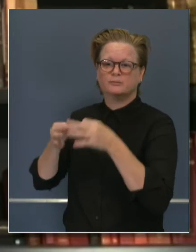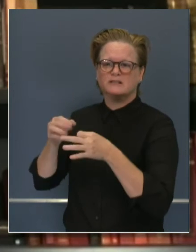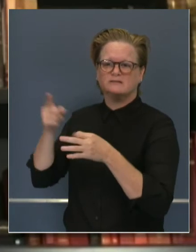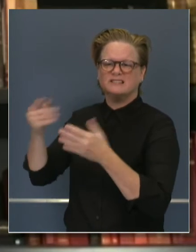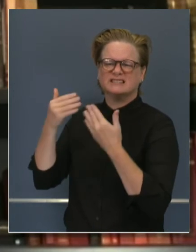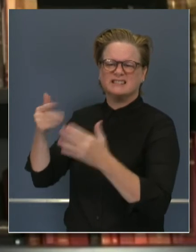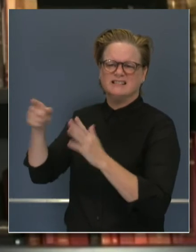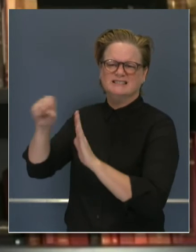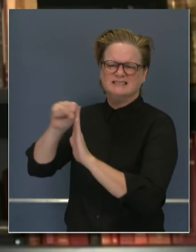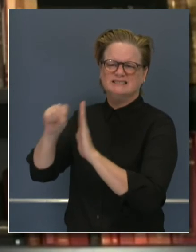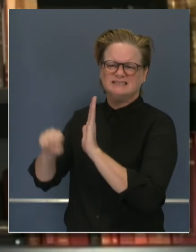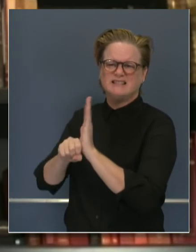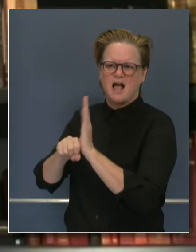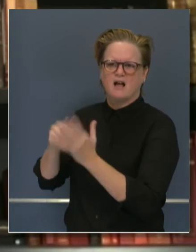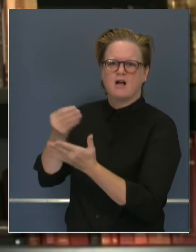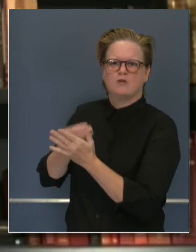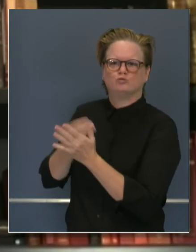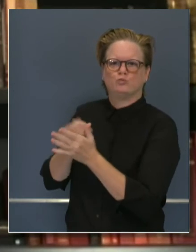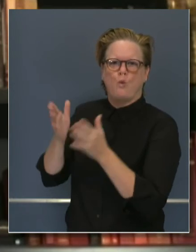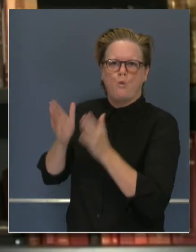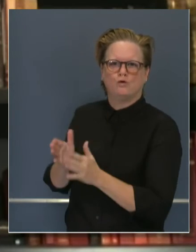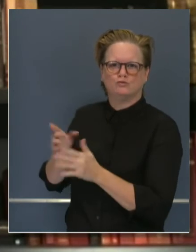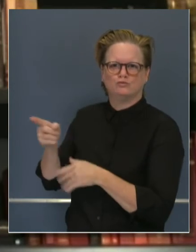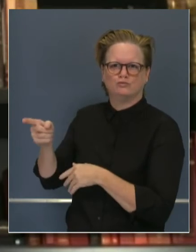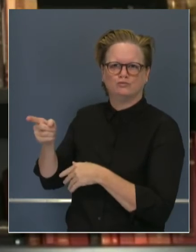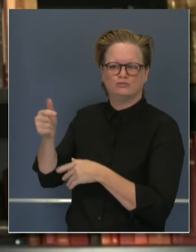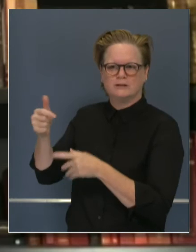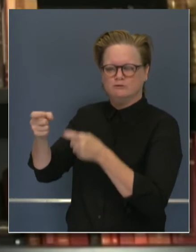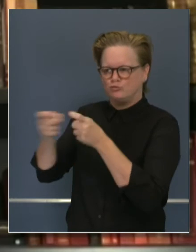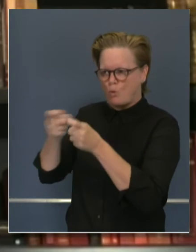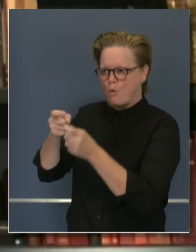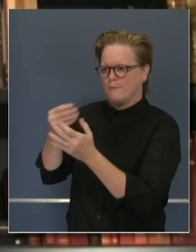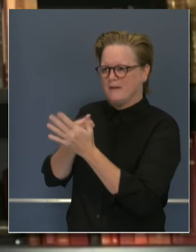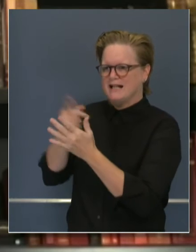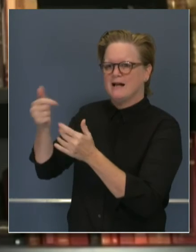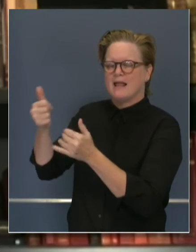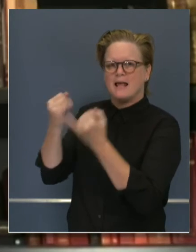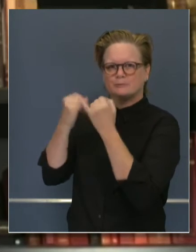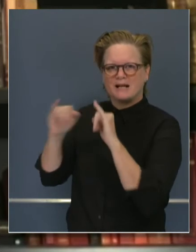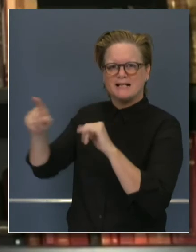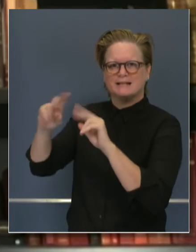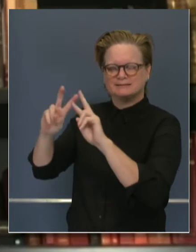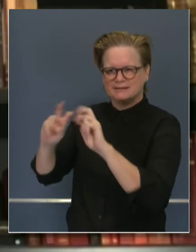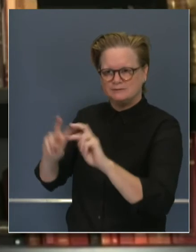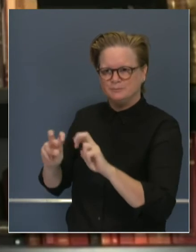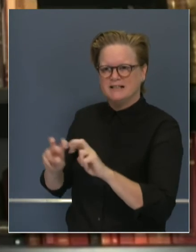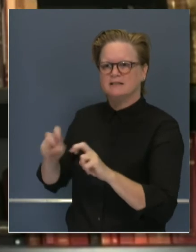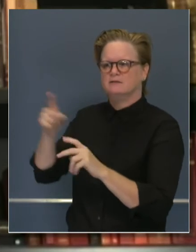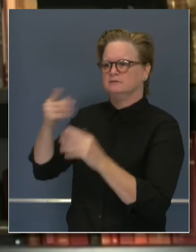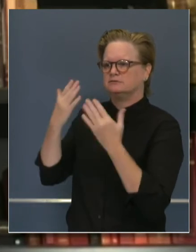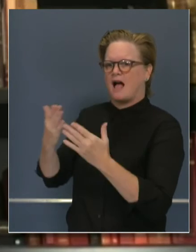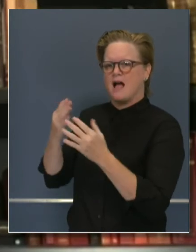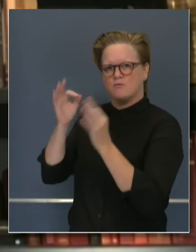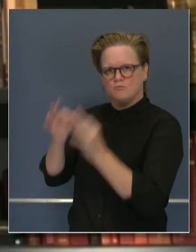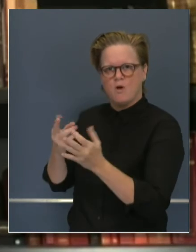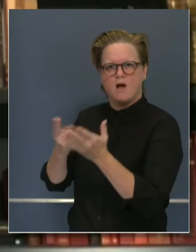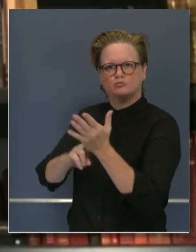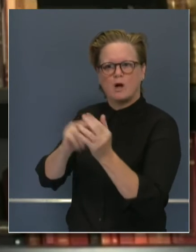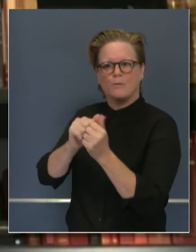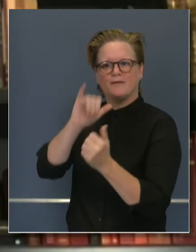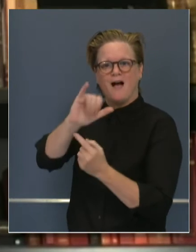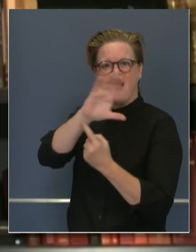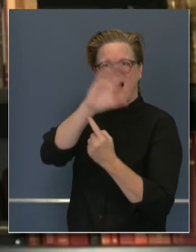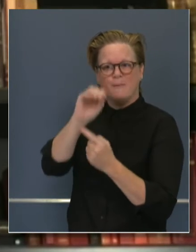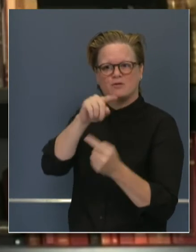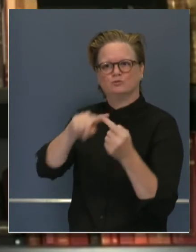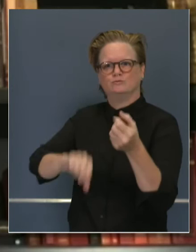is reviewing that. She will make an independent assessment, and I look forward to that review and to her counsel. I